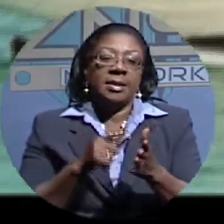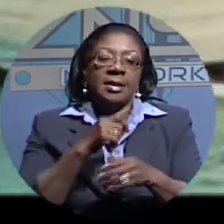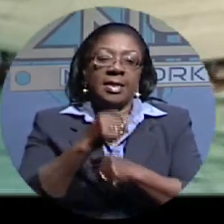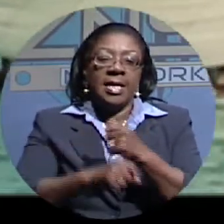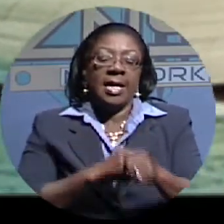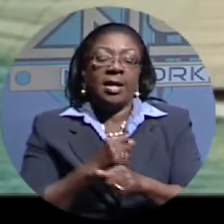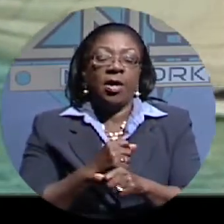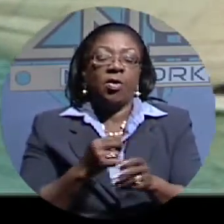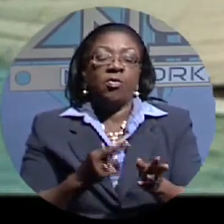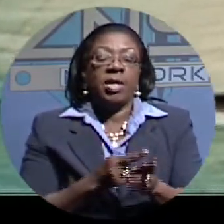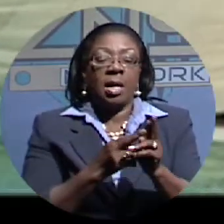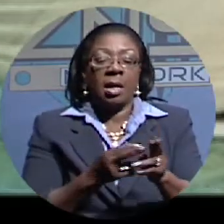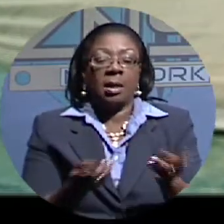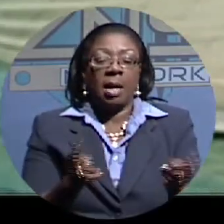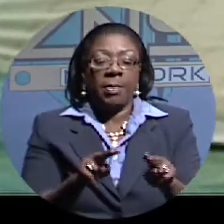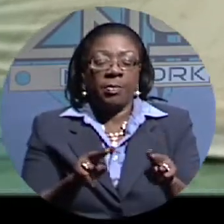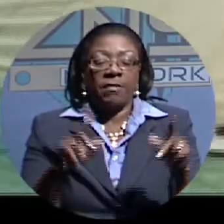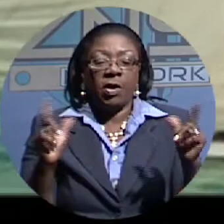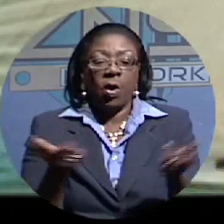up. So we got